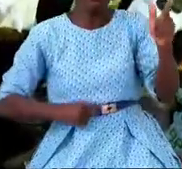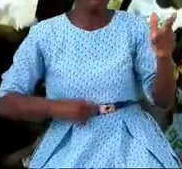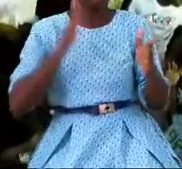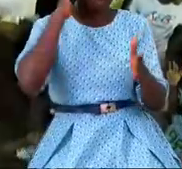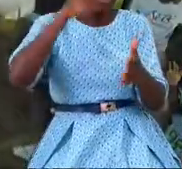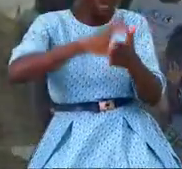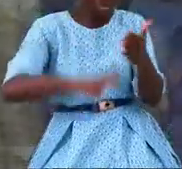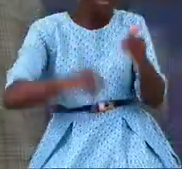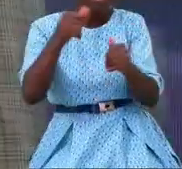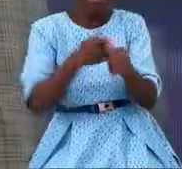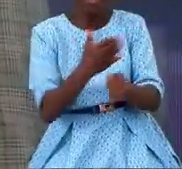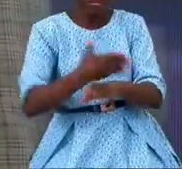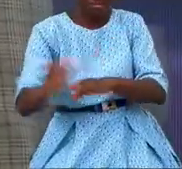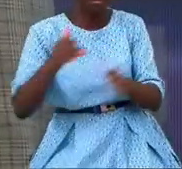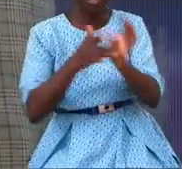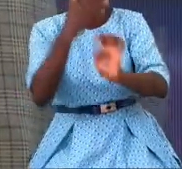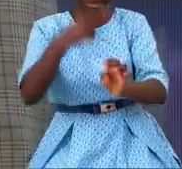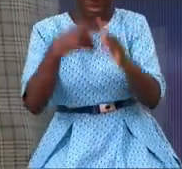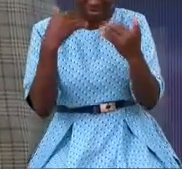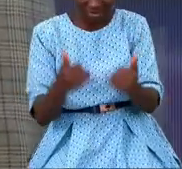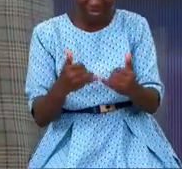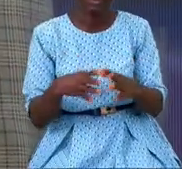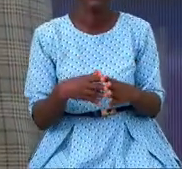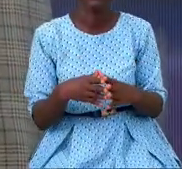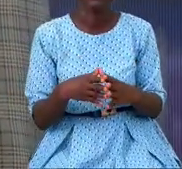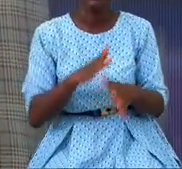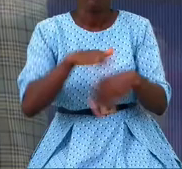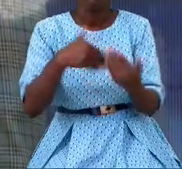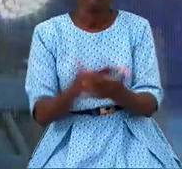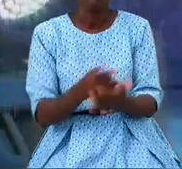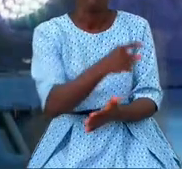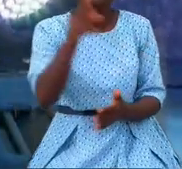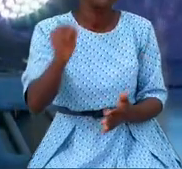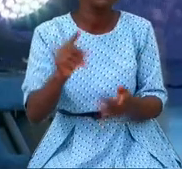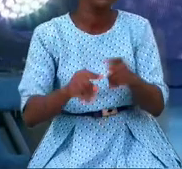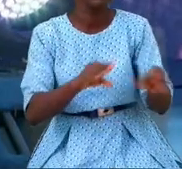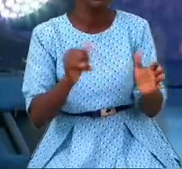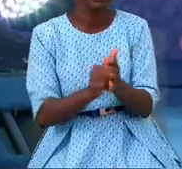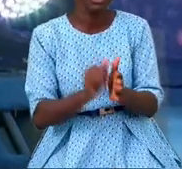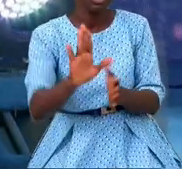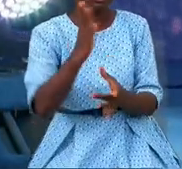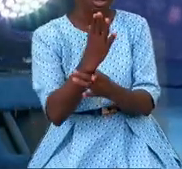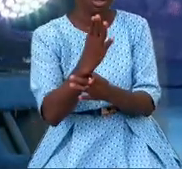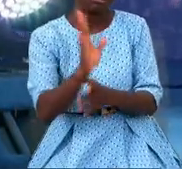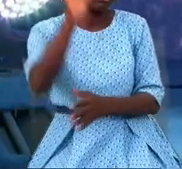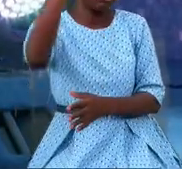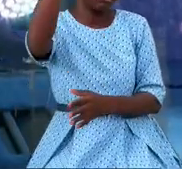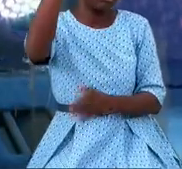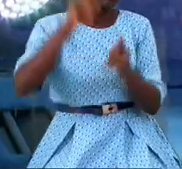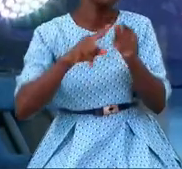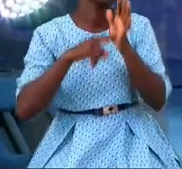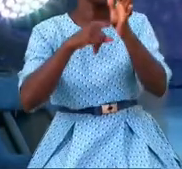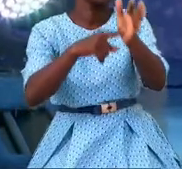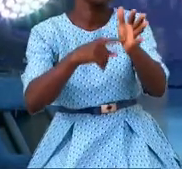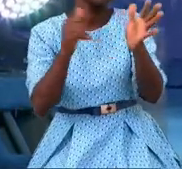you identify, I need healing, deliverance, miracle, signs and wonders. Then